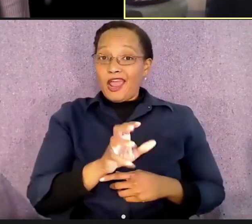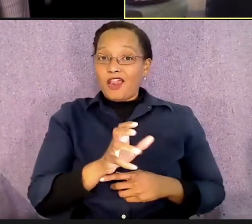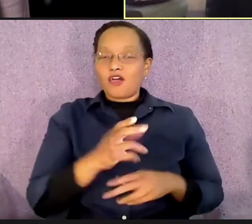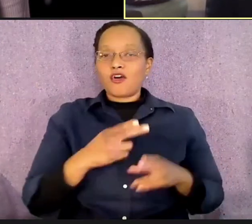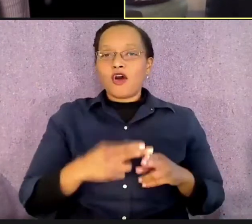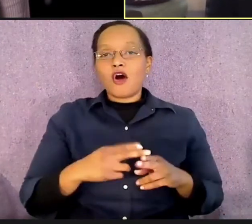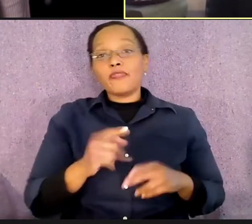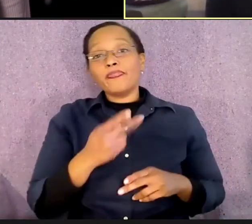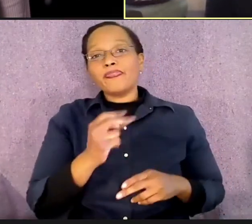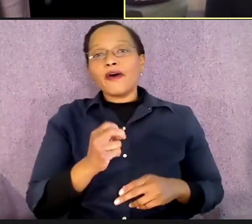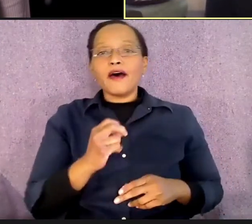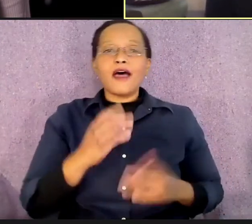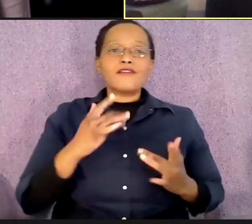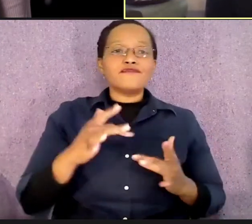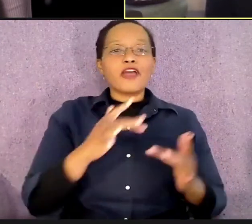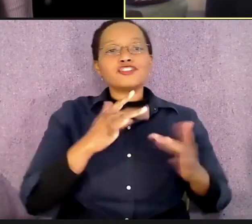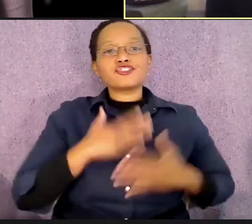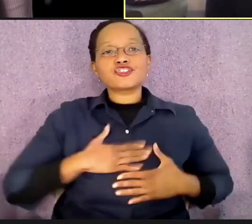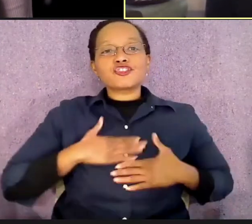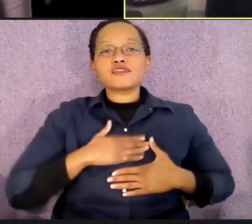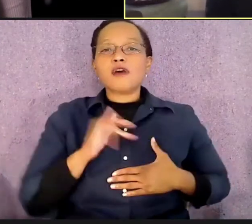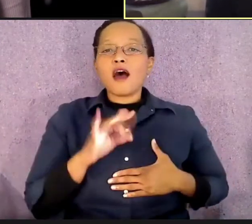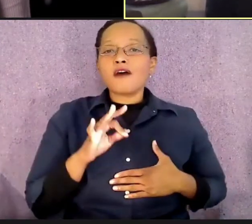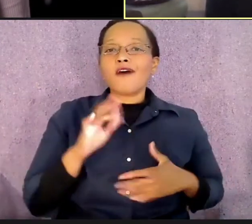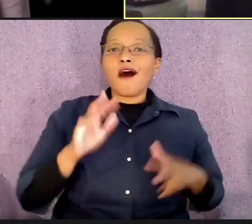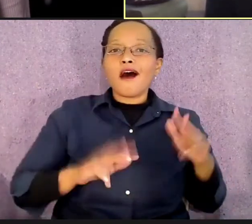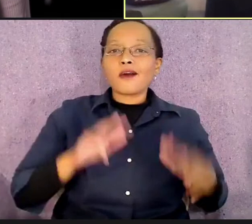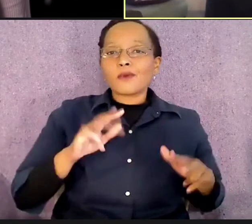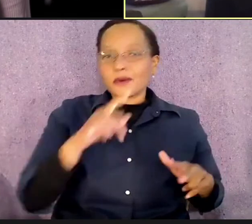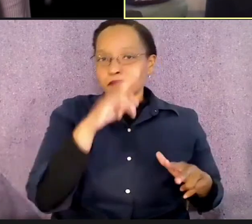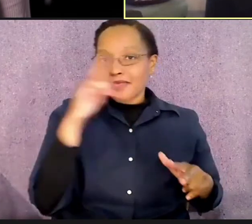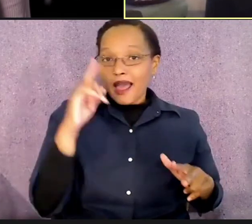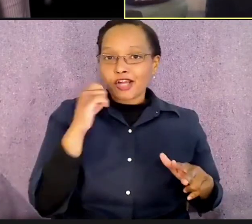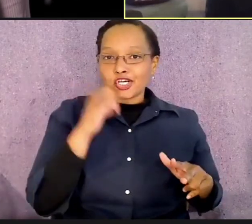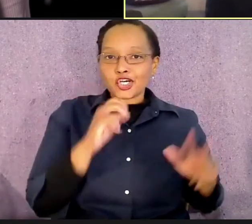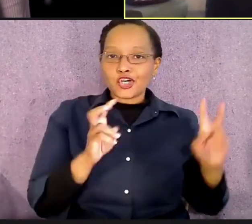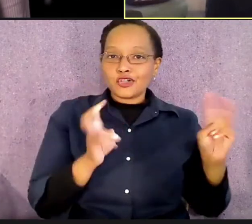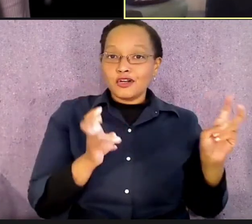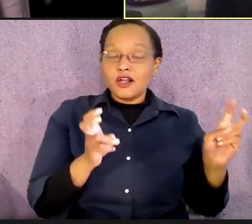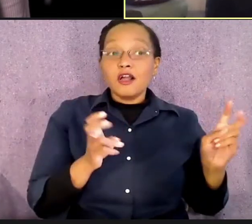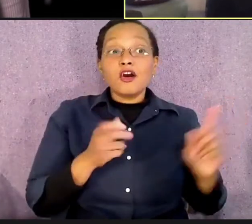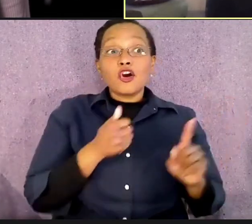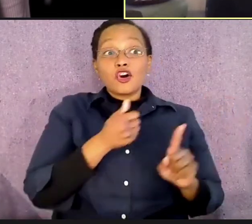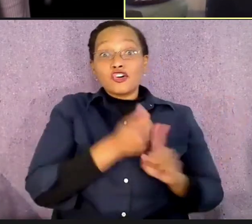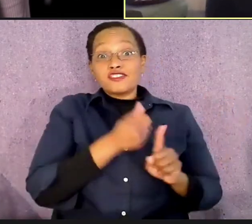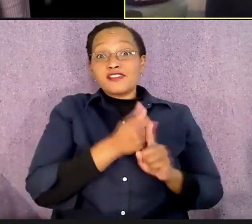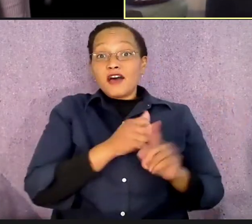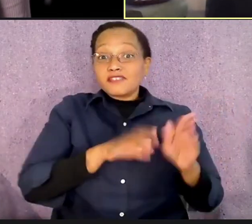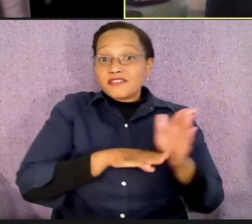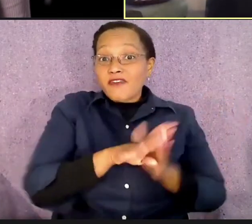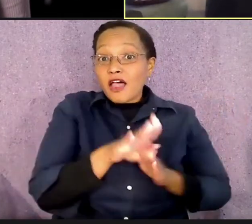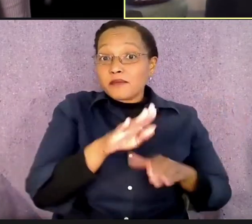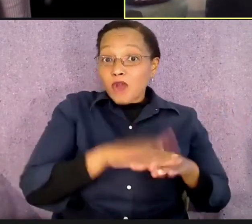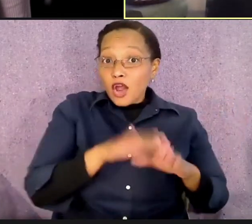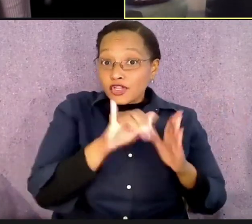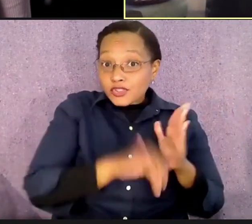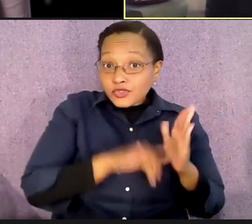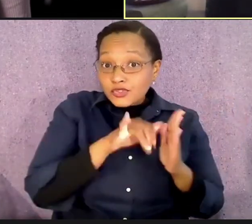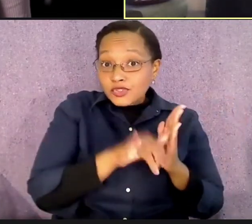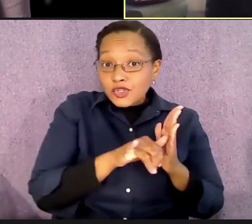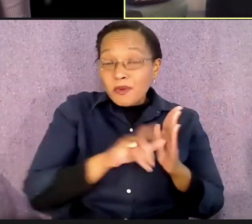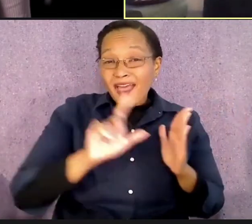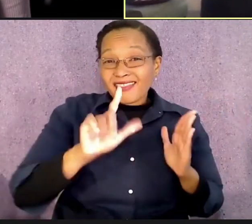Girl, and she built up this thing on YouTube, this show on YouTube, and then later HBO was like, "Hey, could you do that